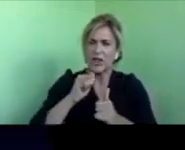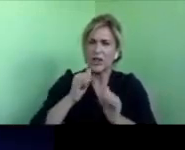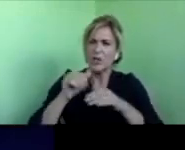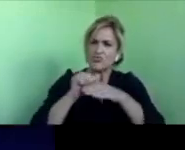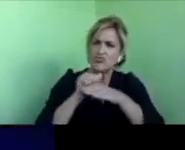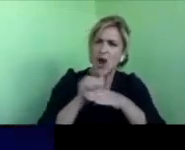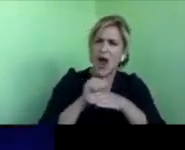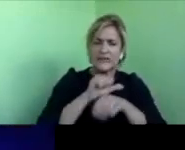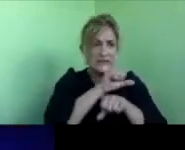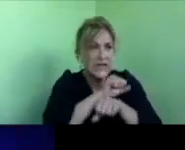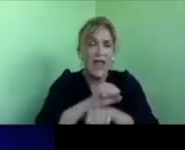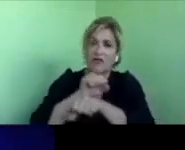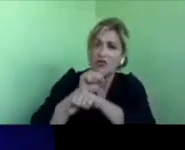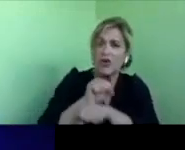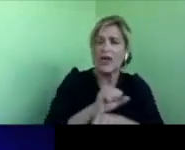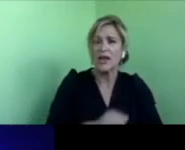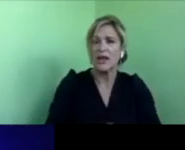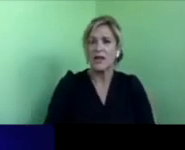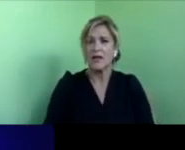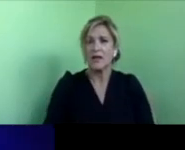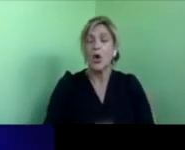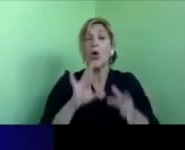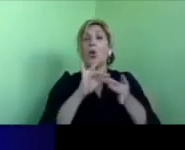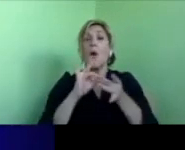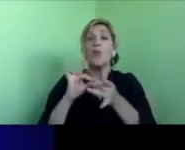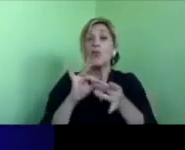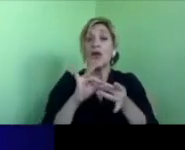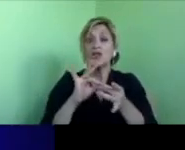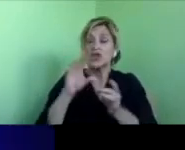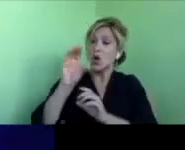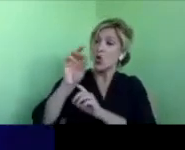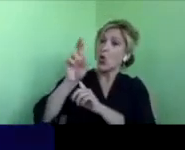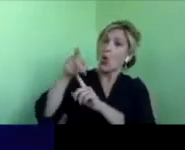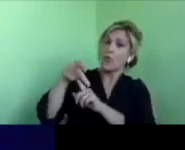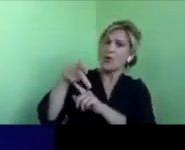Cooperation and corporation, do they mean the same thing?